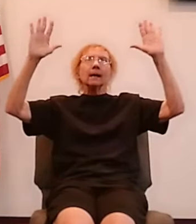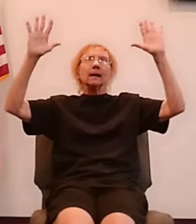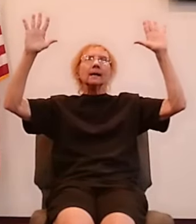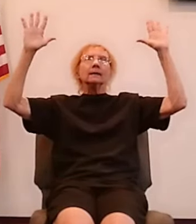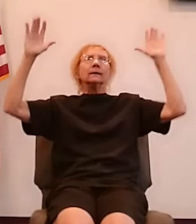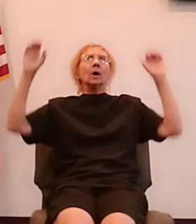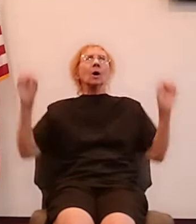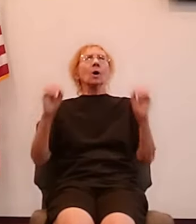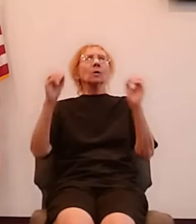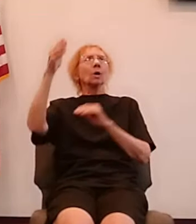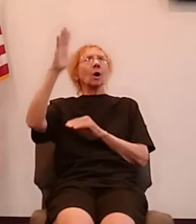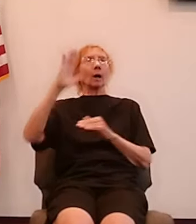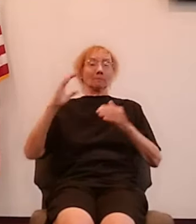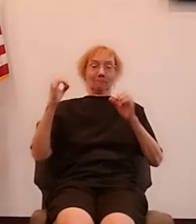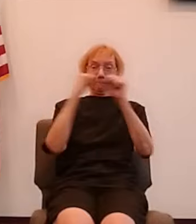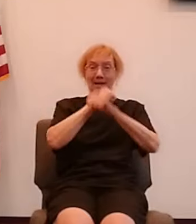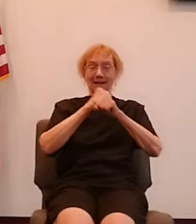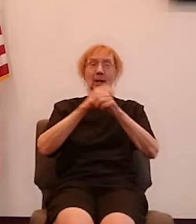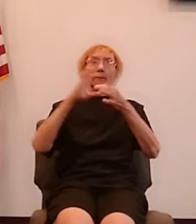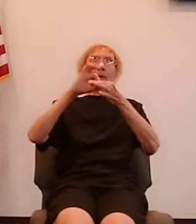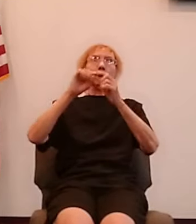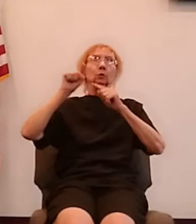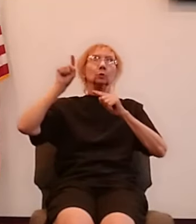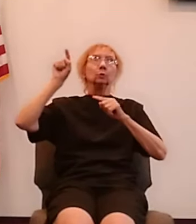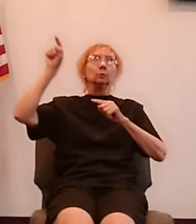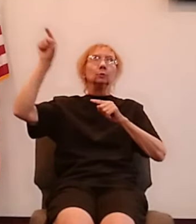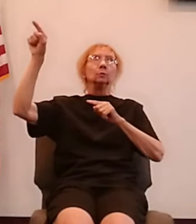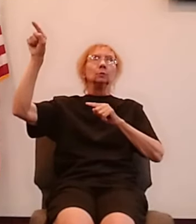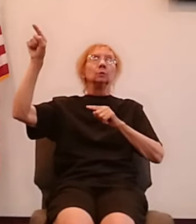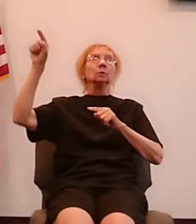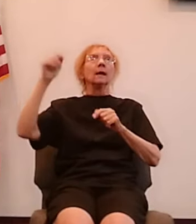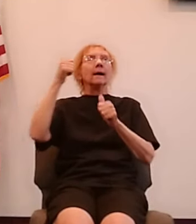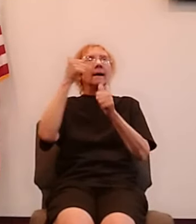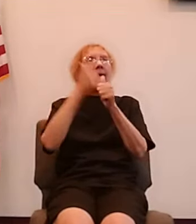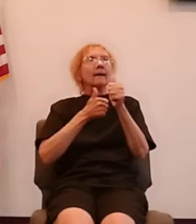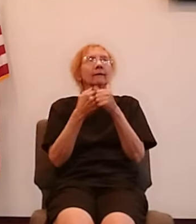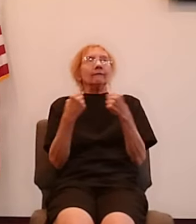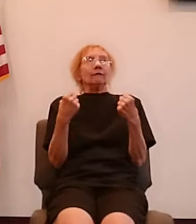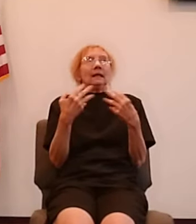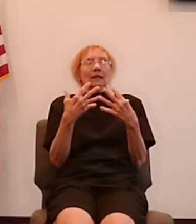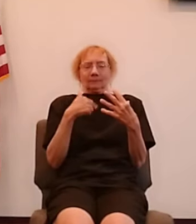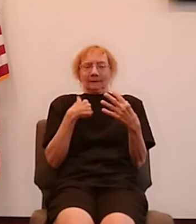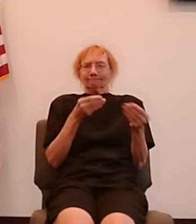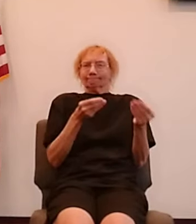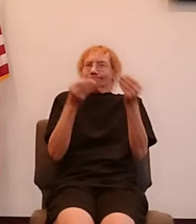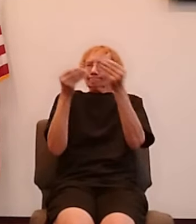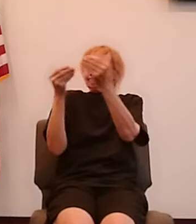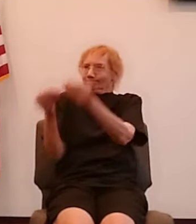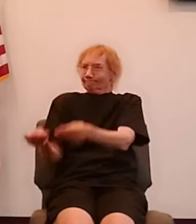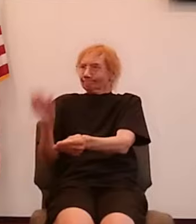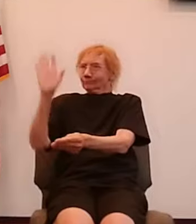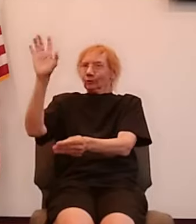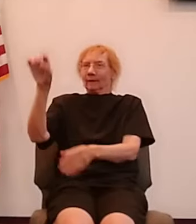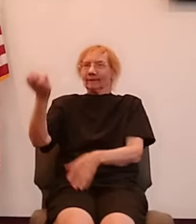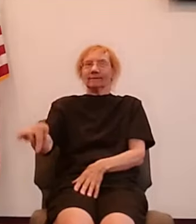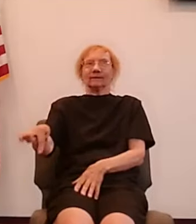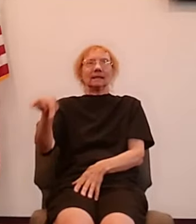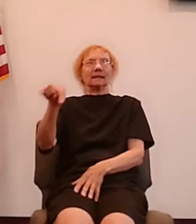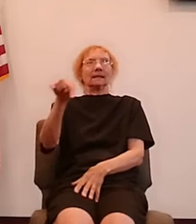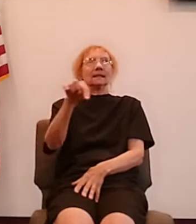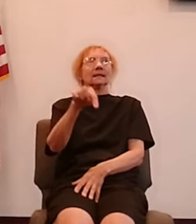God, the battle belongs to you, and every fear I lay at your feet.